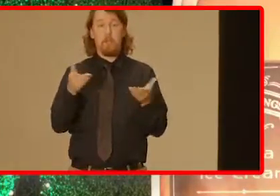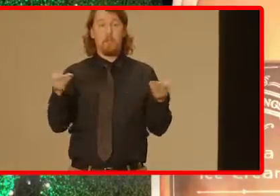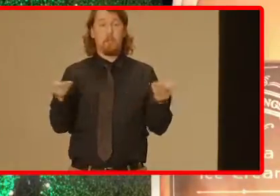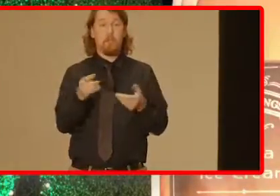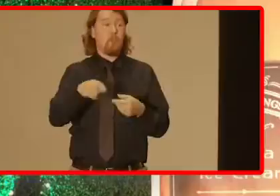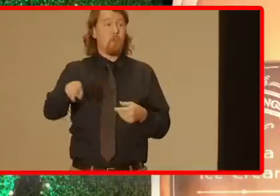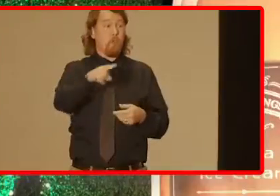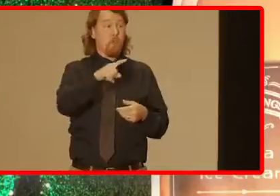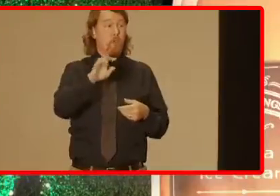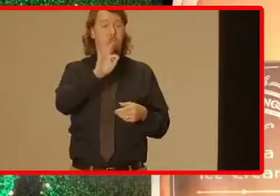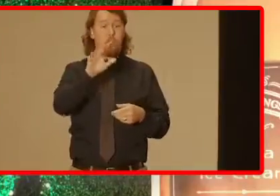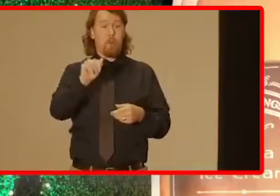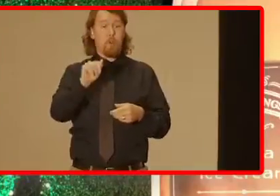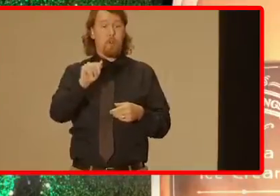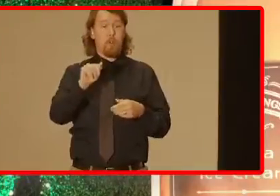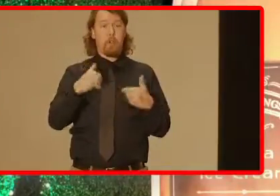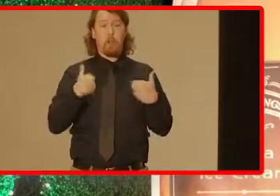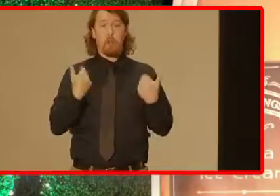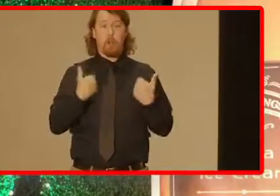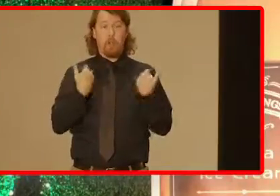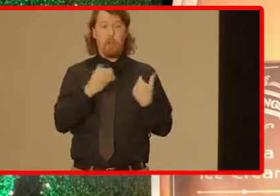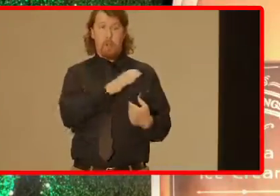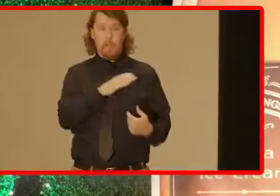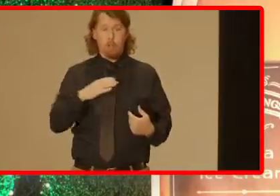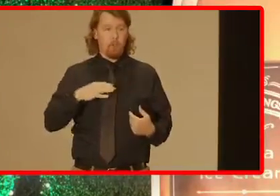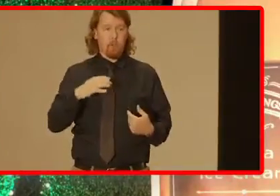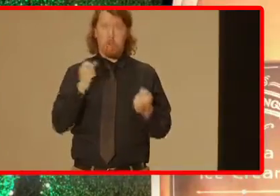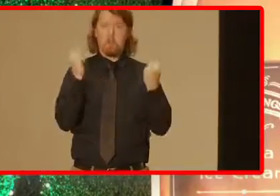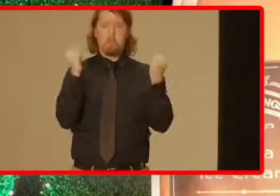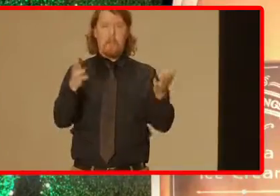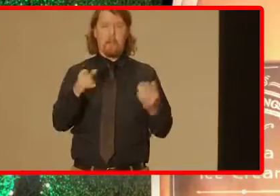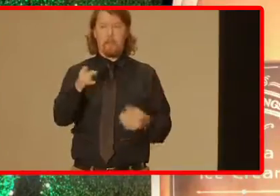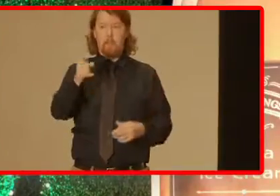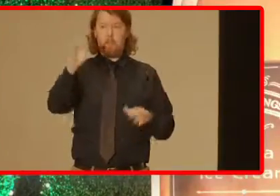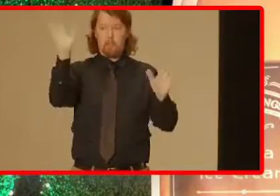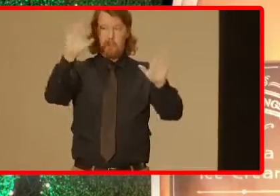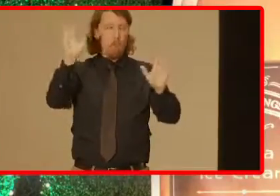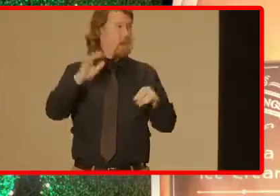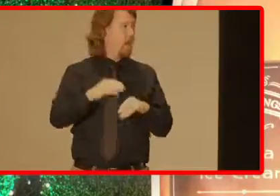Youth Council. There's plenty of them, so they're just going to wave their hands over there.